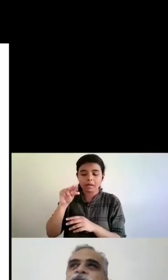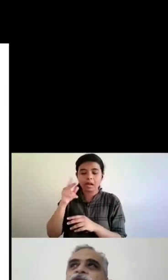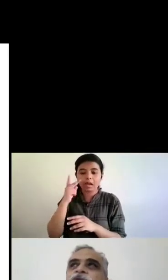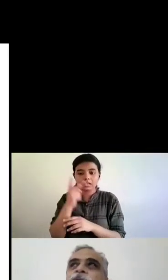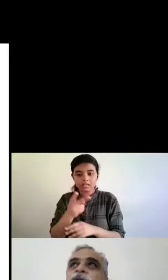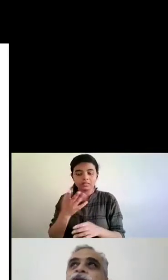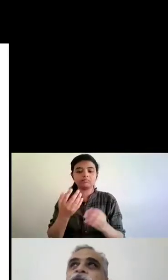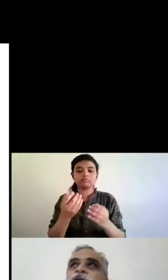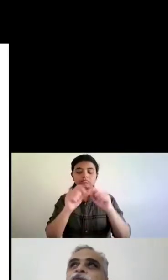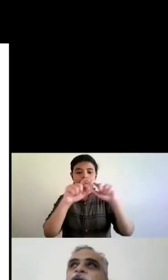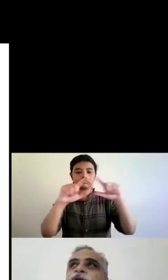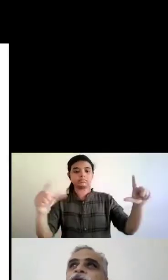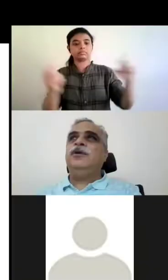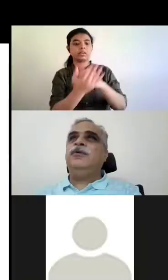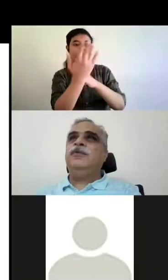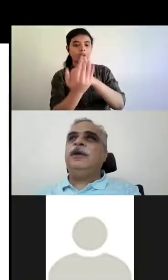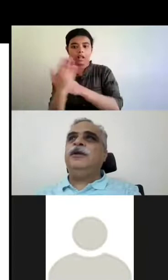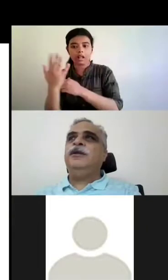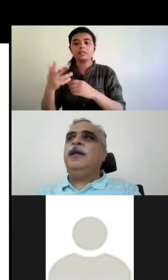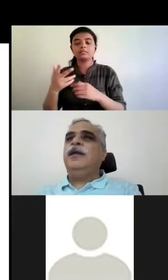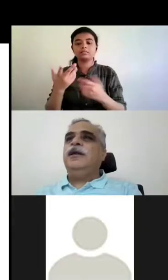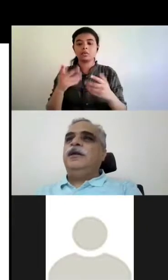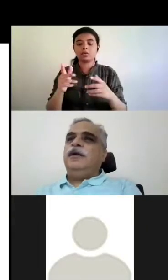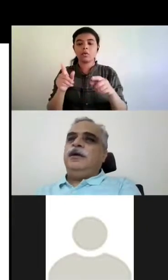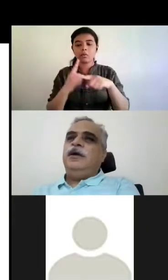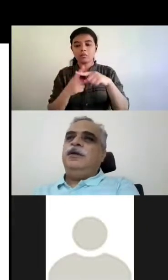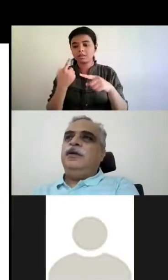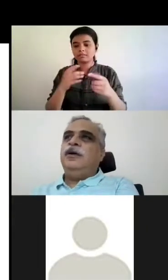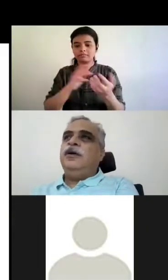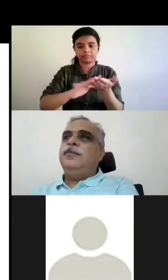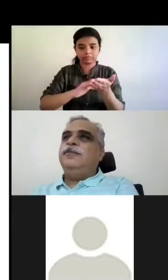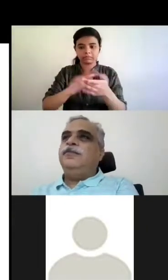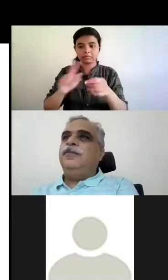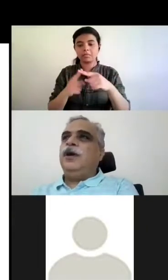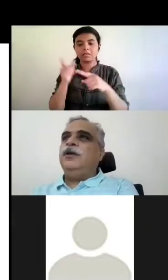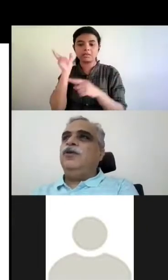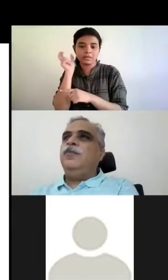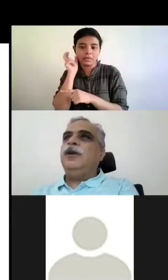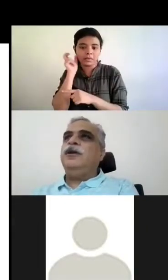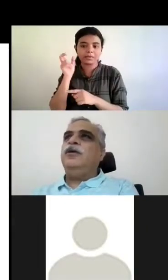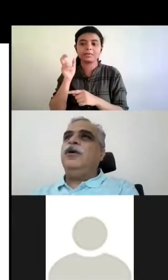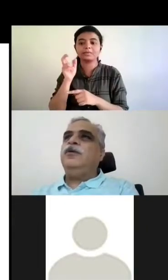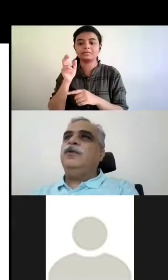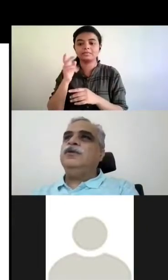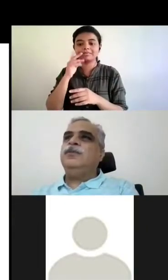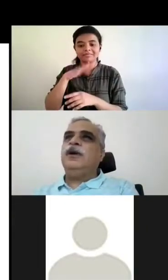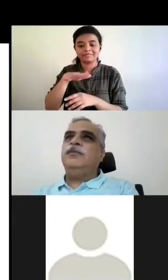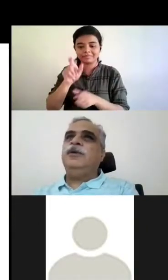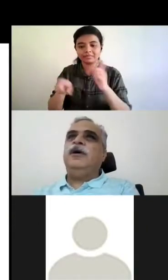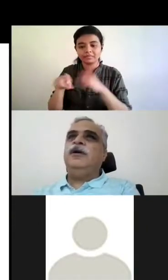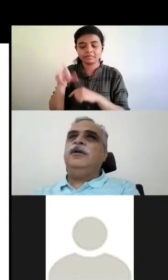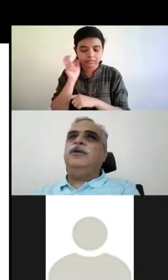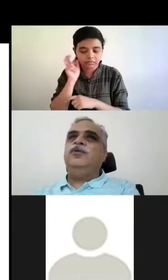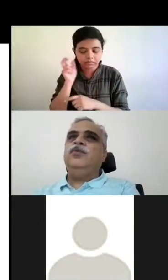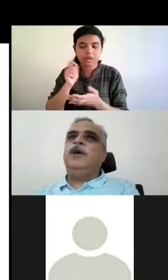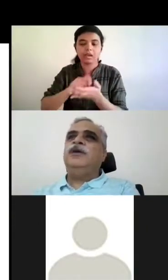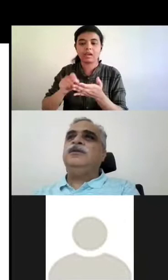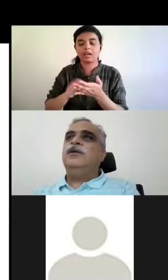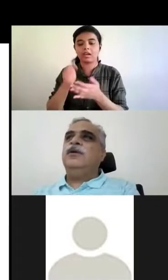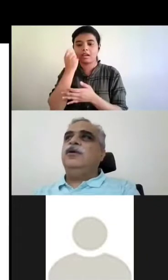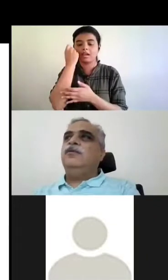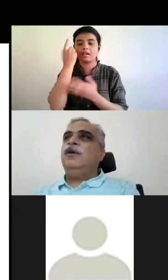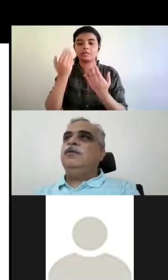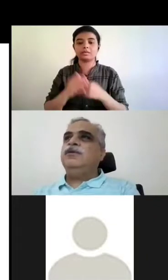of these three formats large print audio or braille and uh and copyright law was becoming a hurdle in two